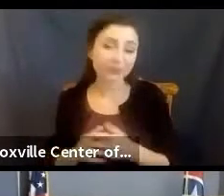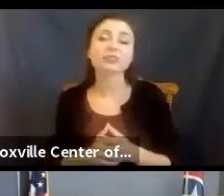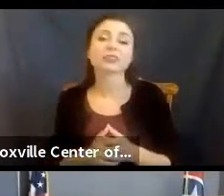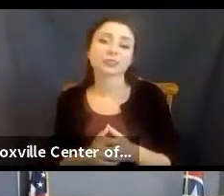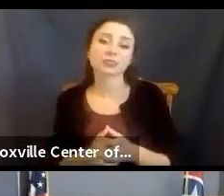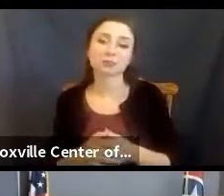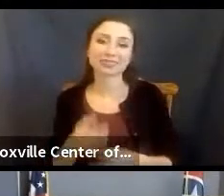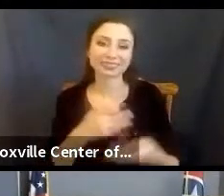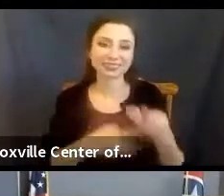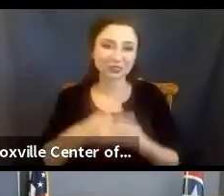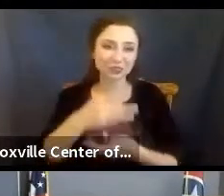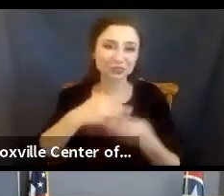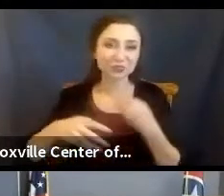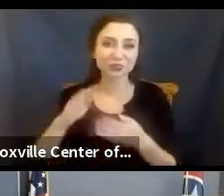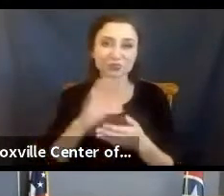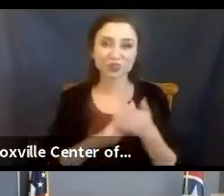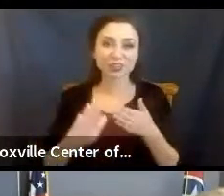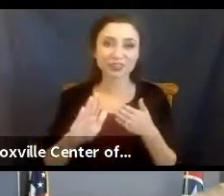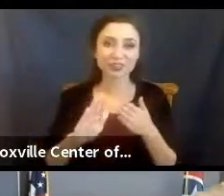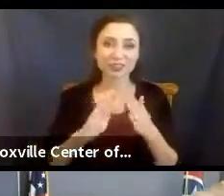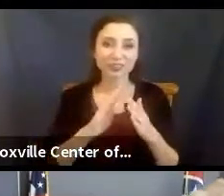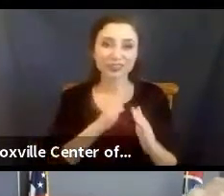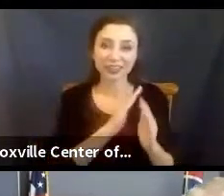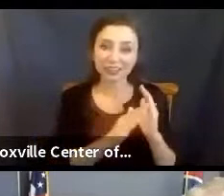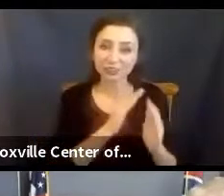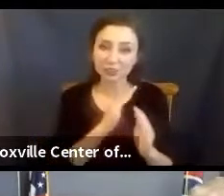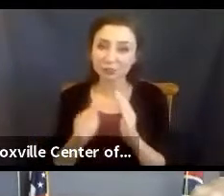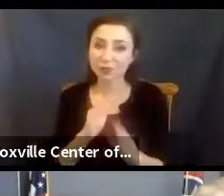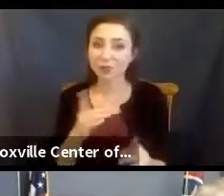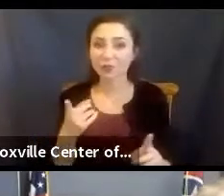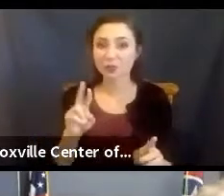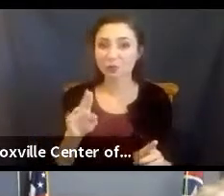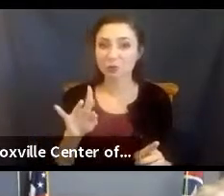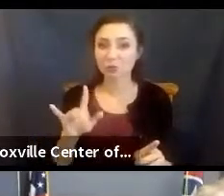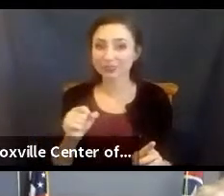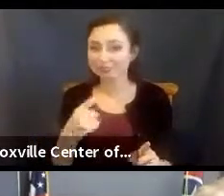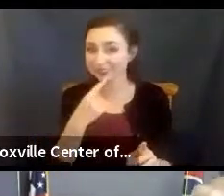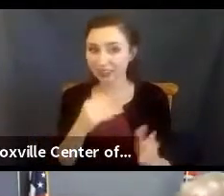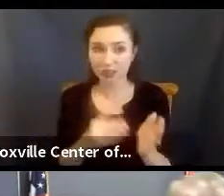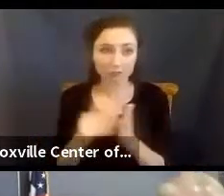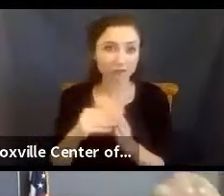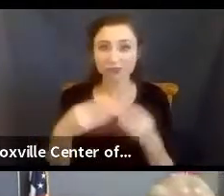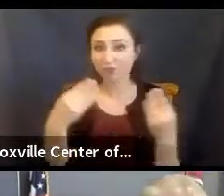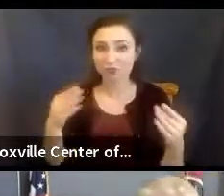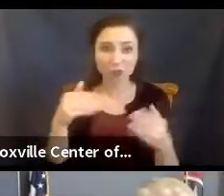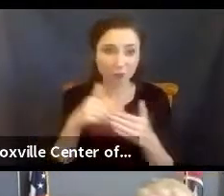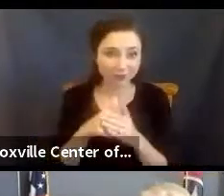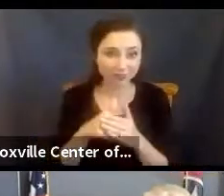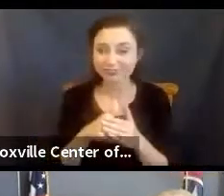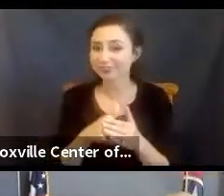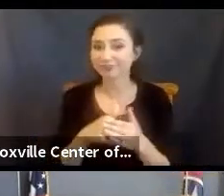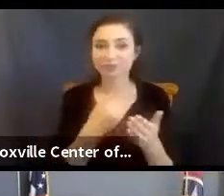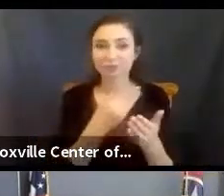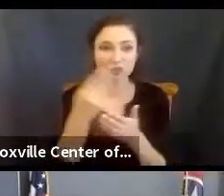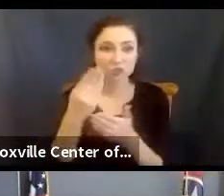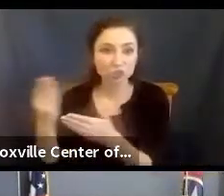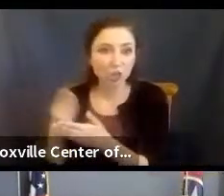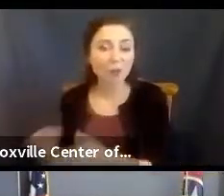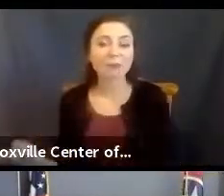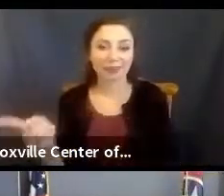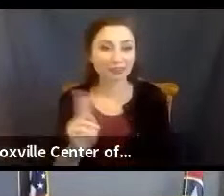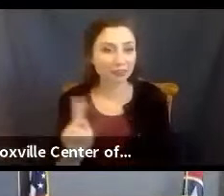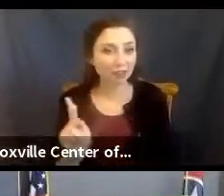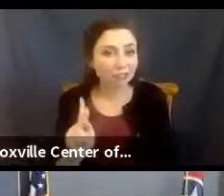they interact in the community, and Dr. Burks mentioned this several times, they're shopping in Knoxville, they're going out and